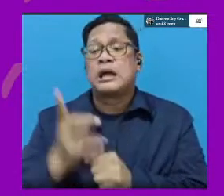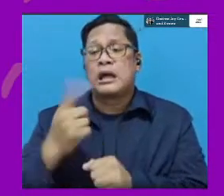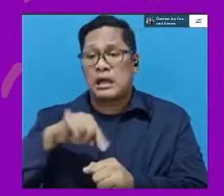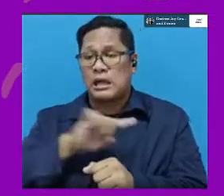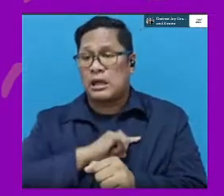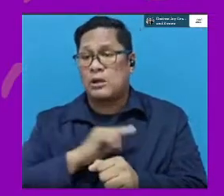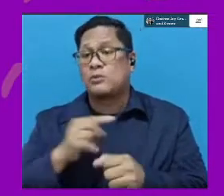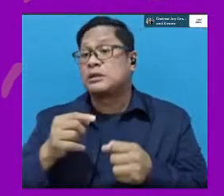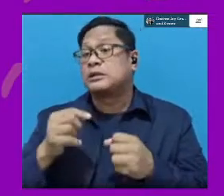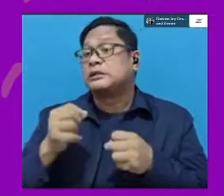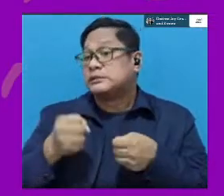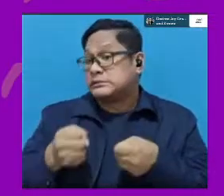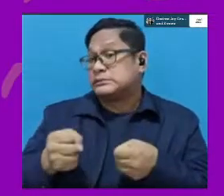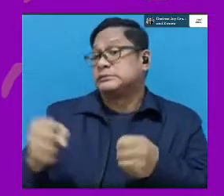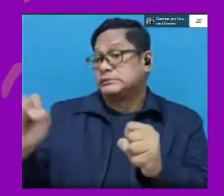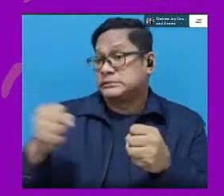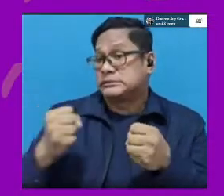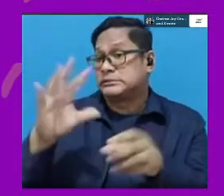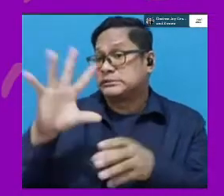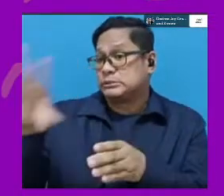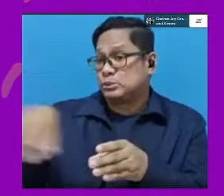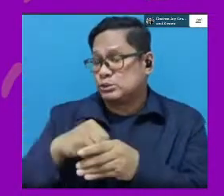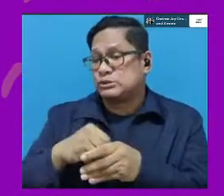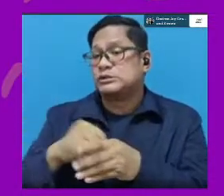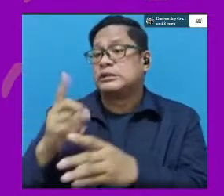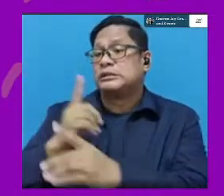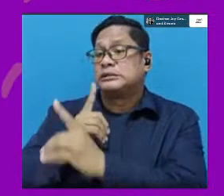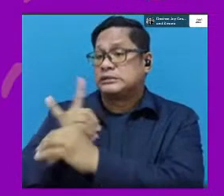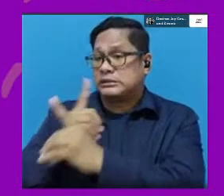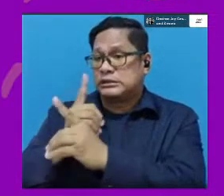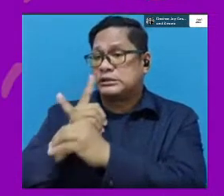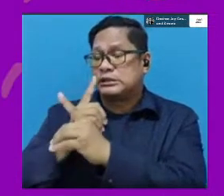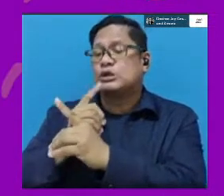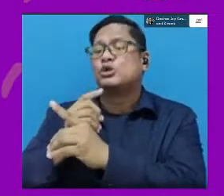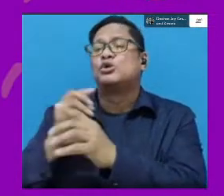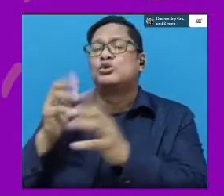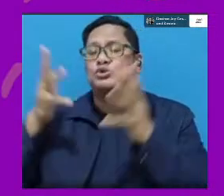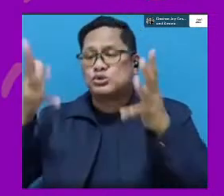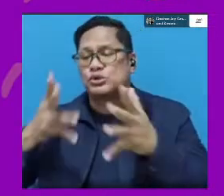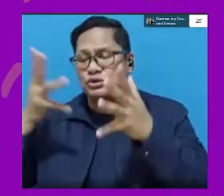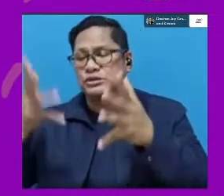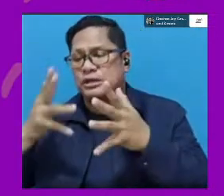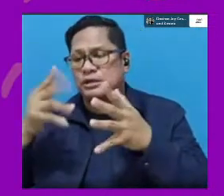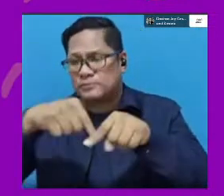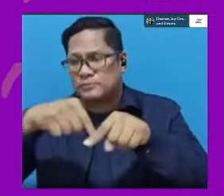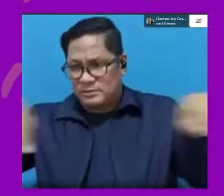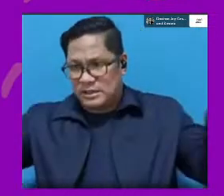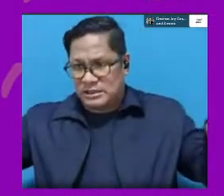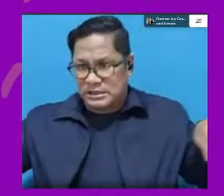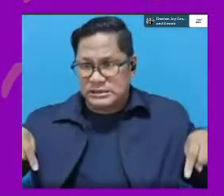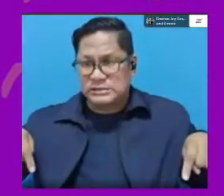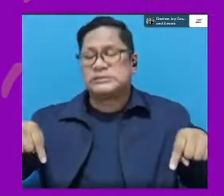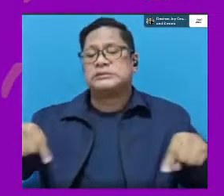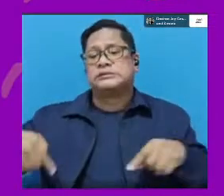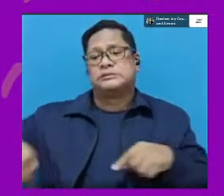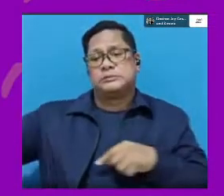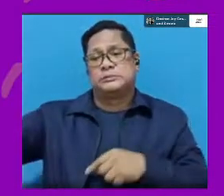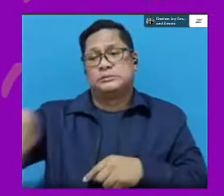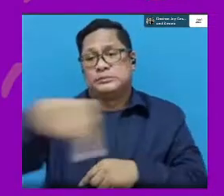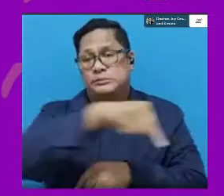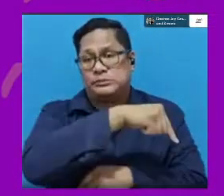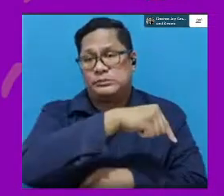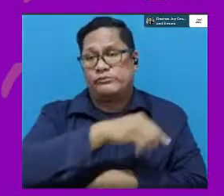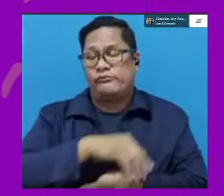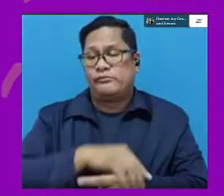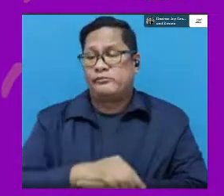this strategy involves a defensive social perimeter in its values, in its boundaries.